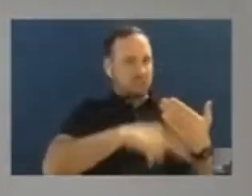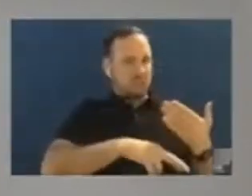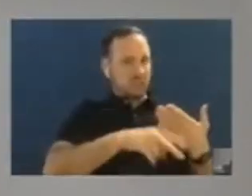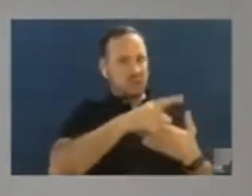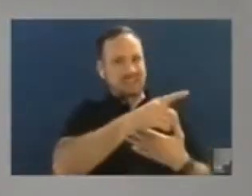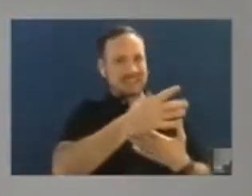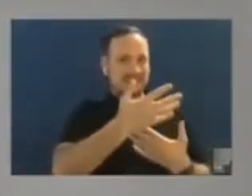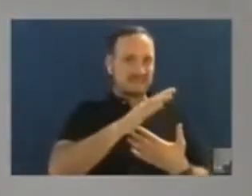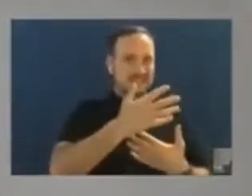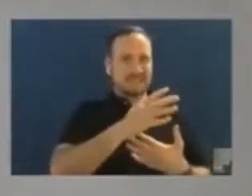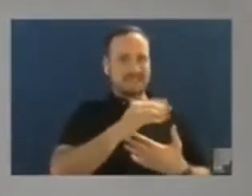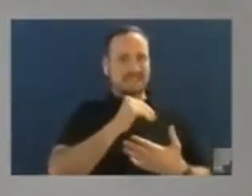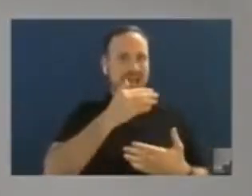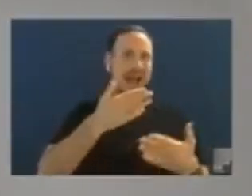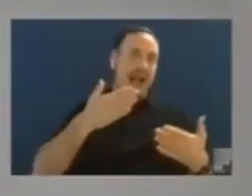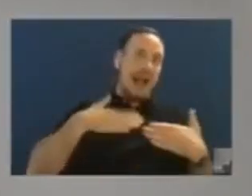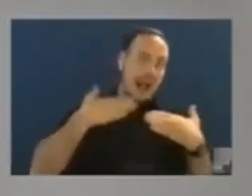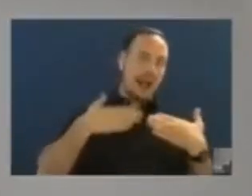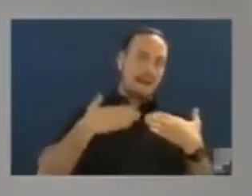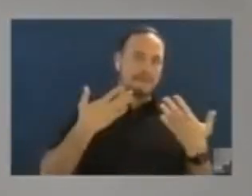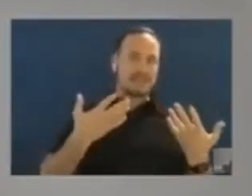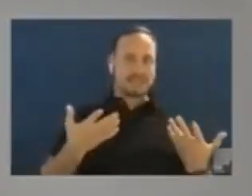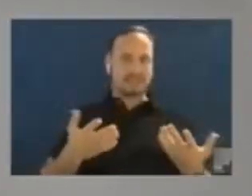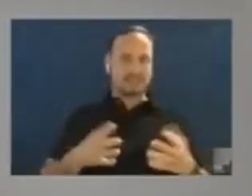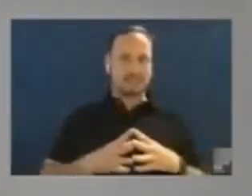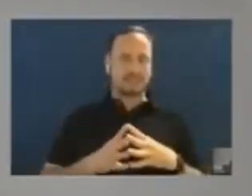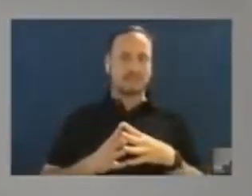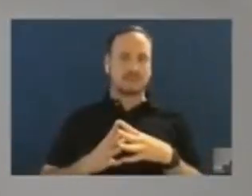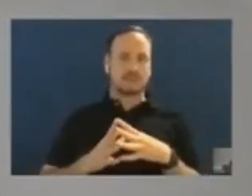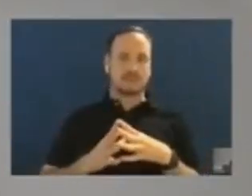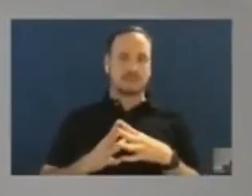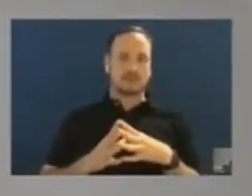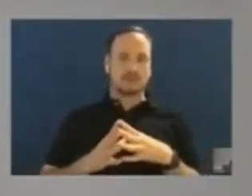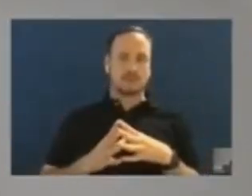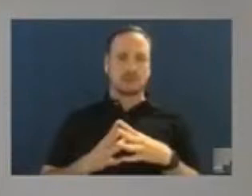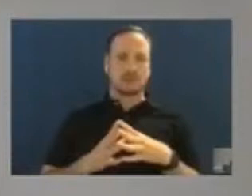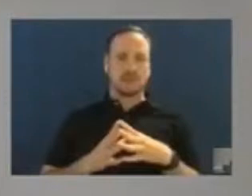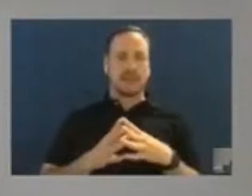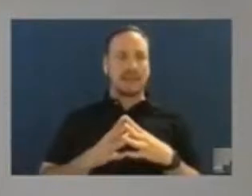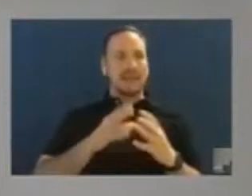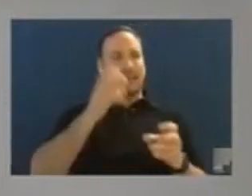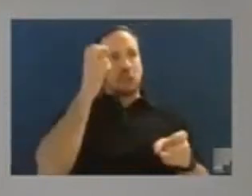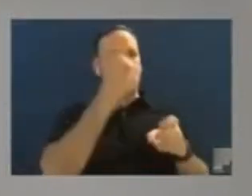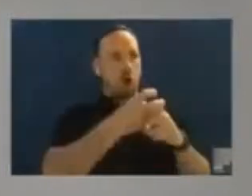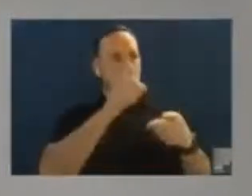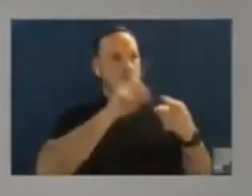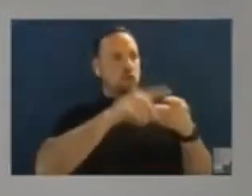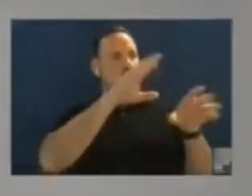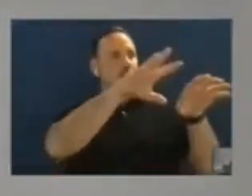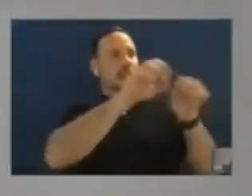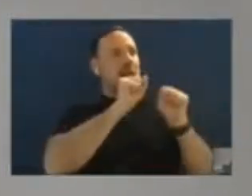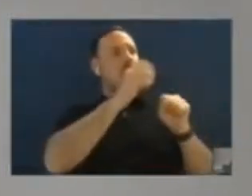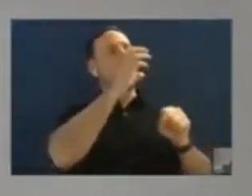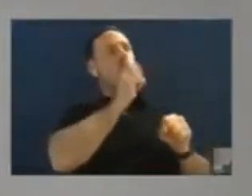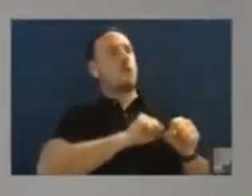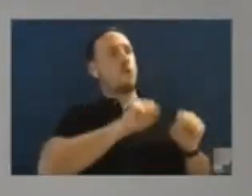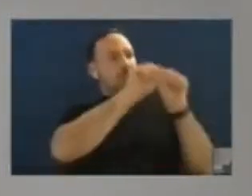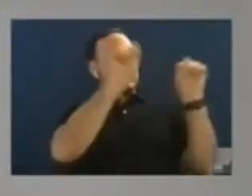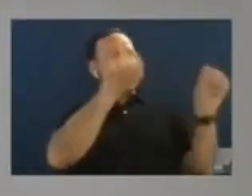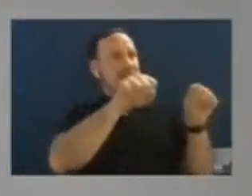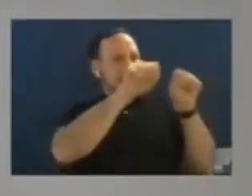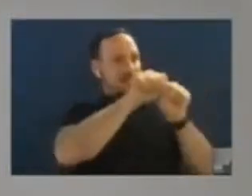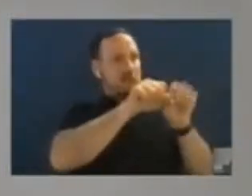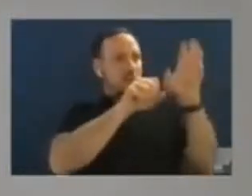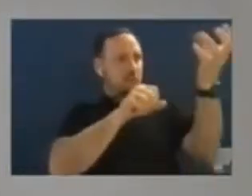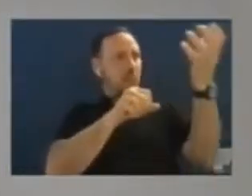well, yeah, thank you. That's pretty tough to do when you're trying to retrofit something on a system that is not built for that.